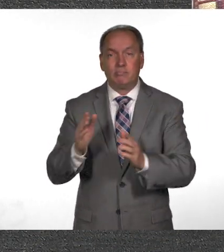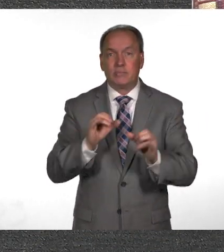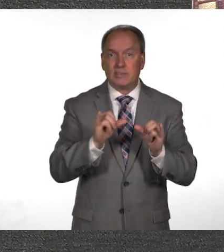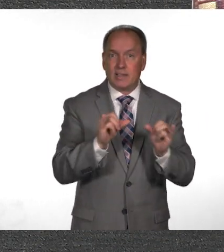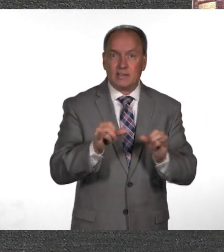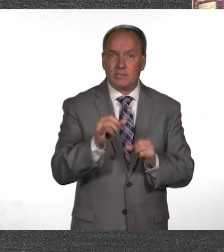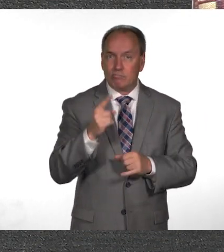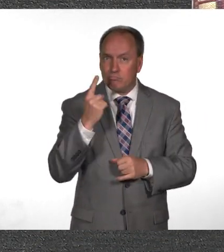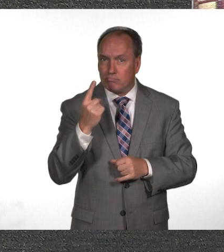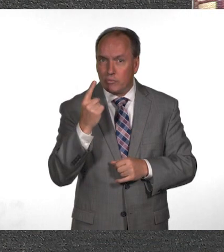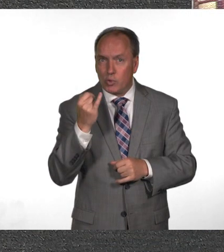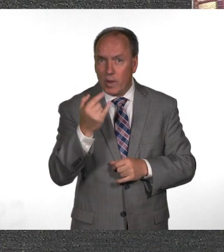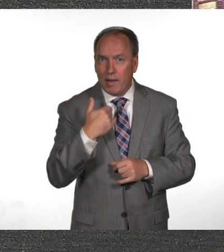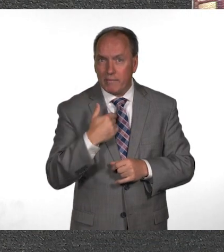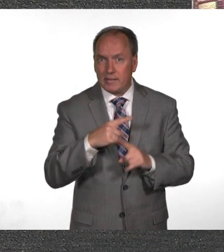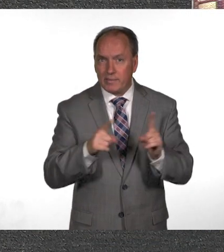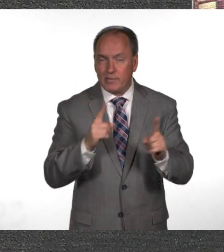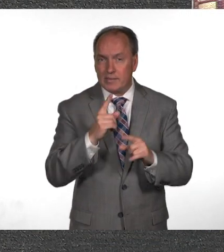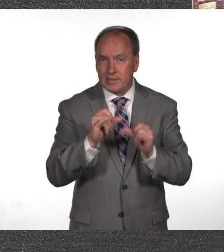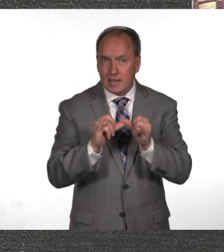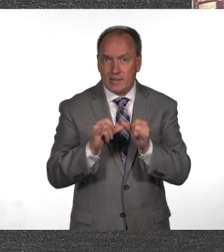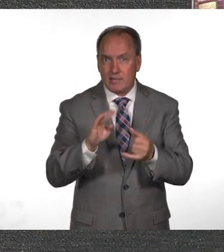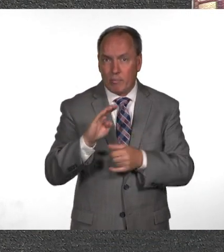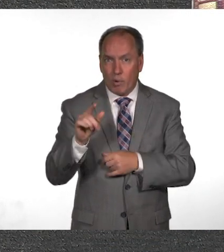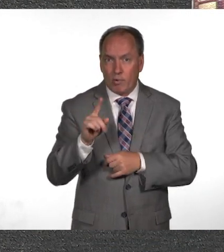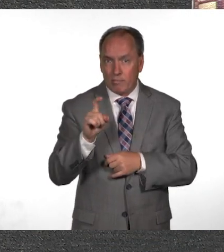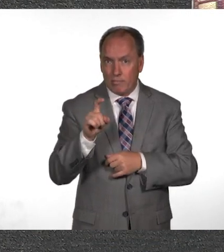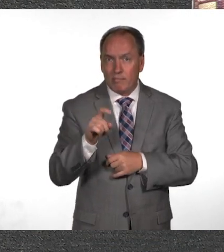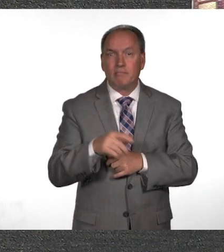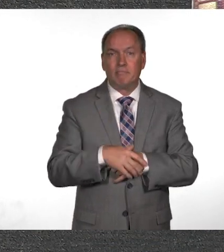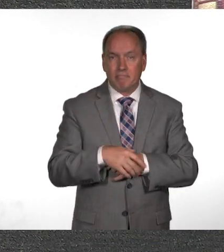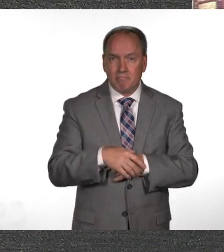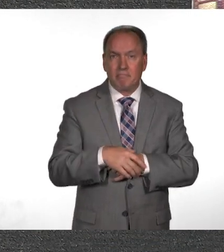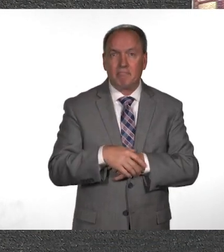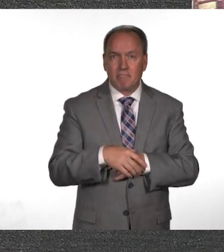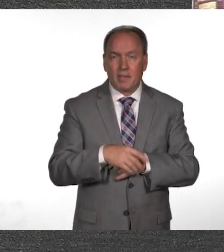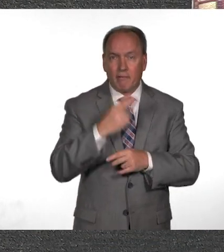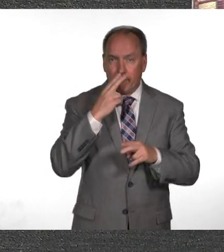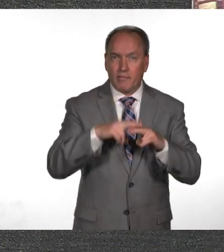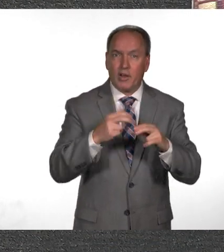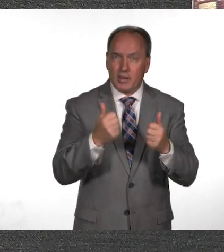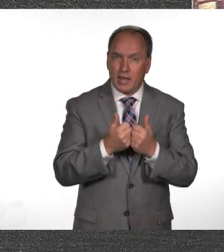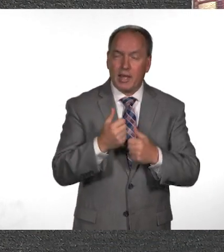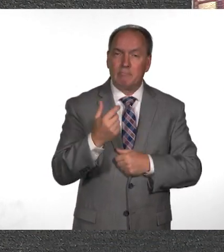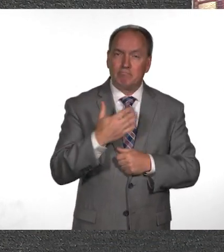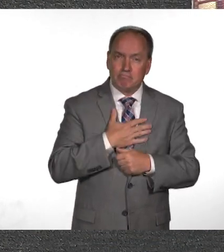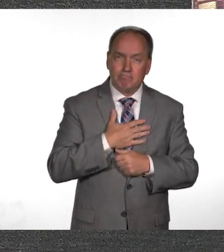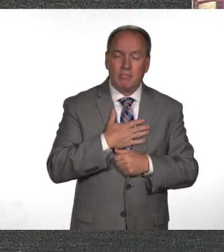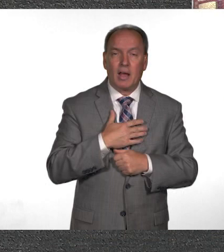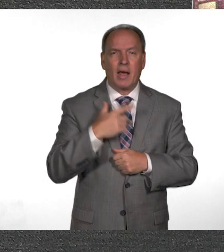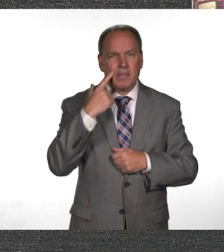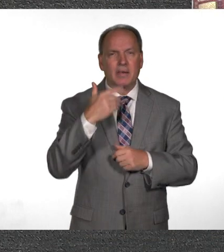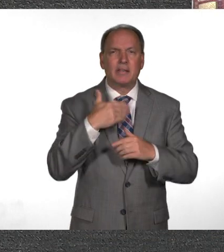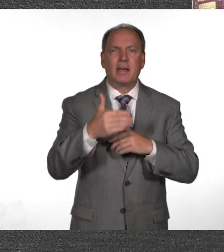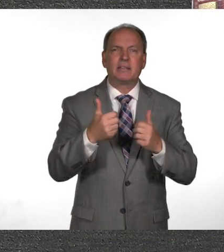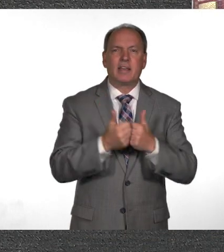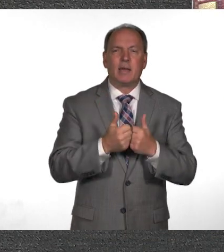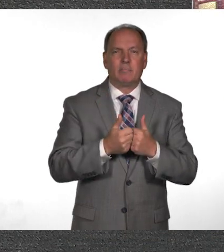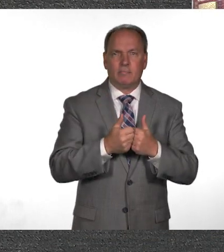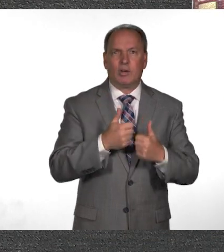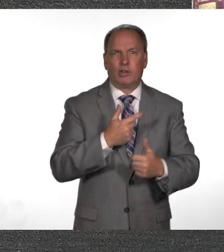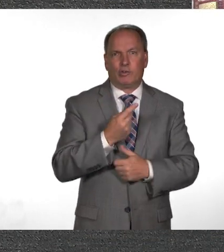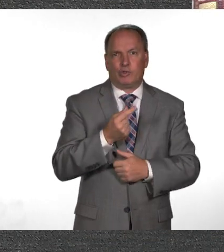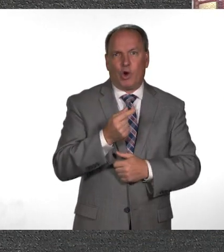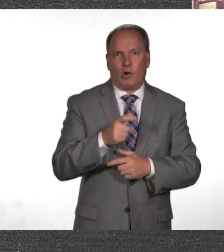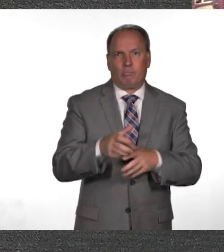I wonder if you have different sizes of balls. I bet you do. Yeah, that's a fun game, huh? I think for the next game, I'm gonna have to put Bingo in